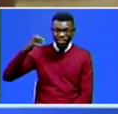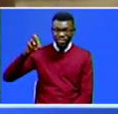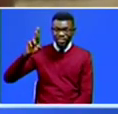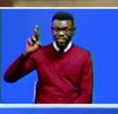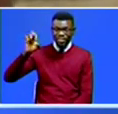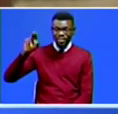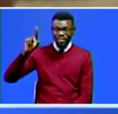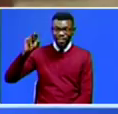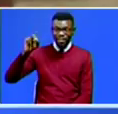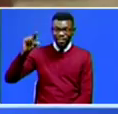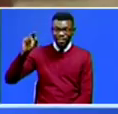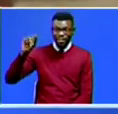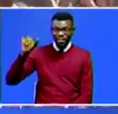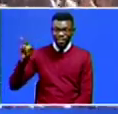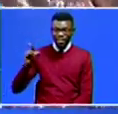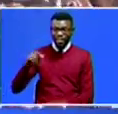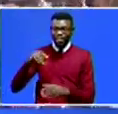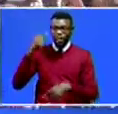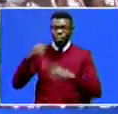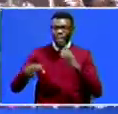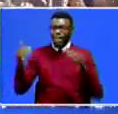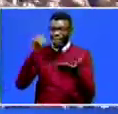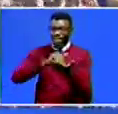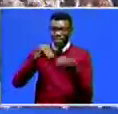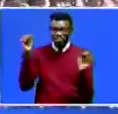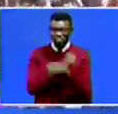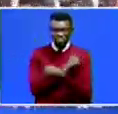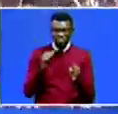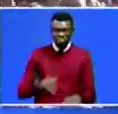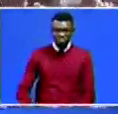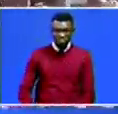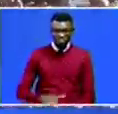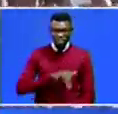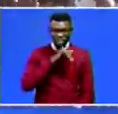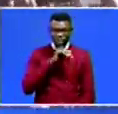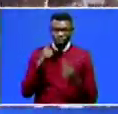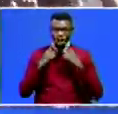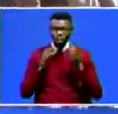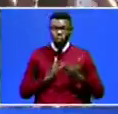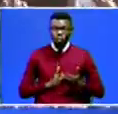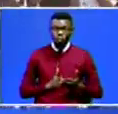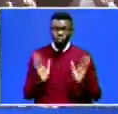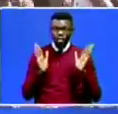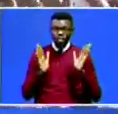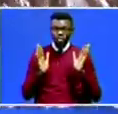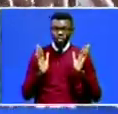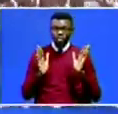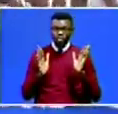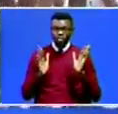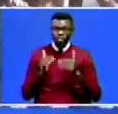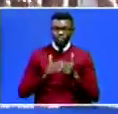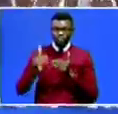will tell you that is a former member of parliament of Cheranganyi. Na licha ya kwamba Raila Odinga hajajitokeza waziwazi kuhusu azma yake ya urais